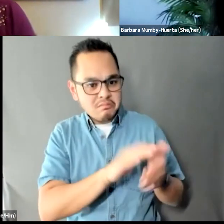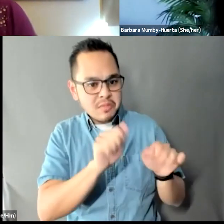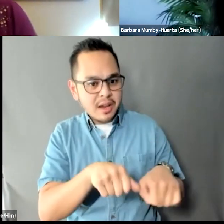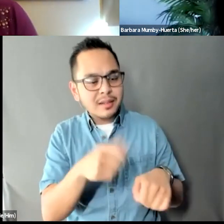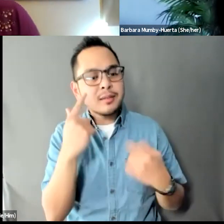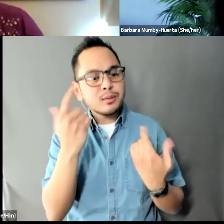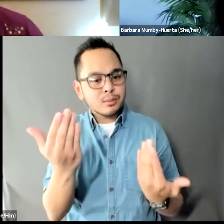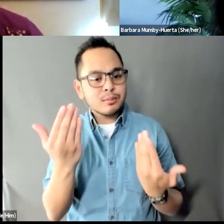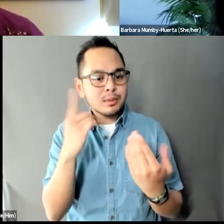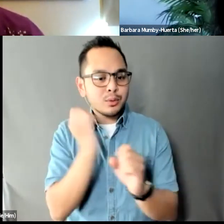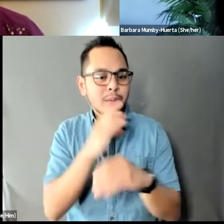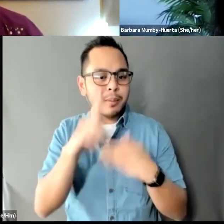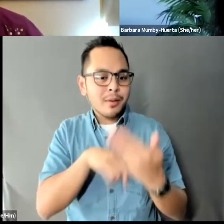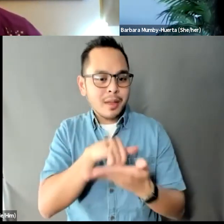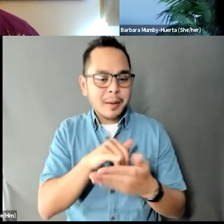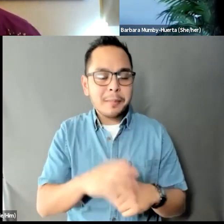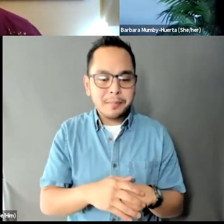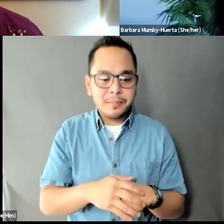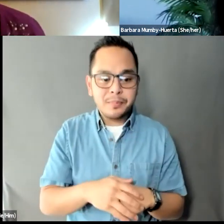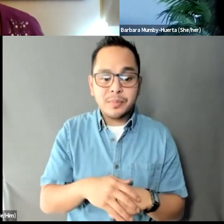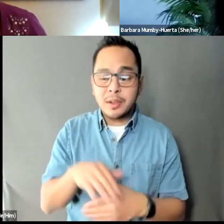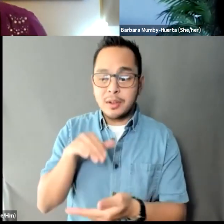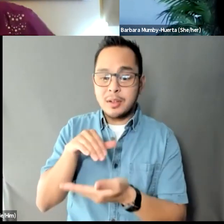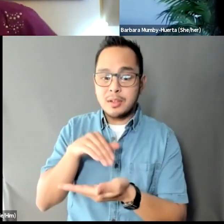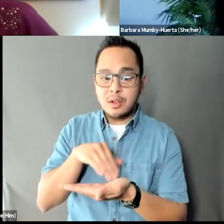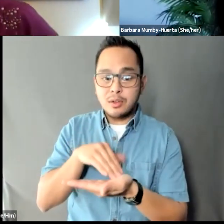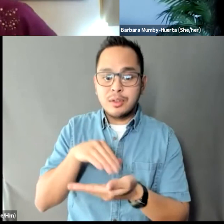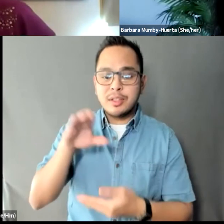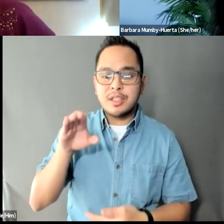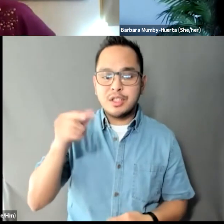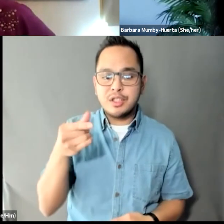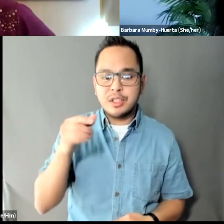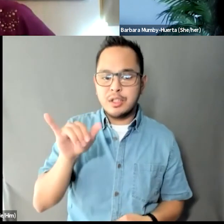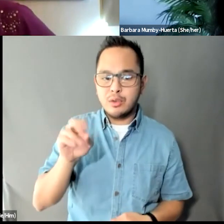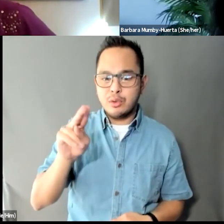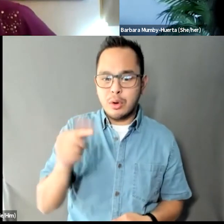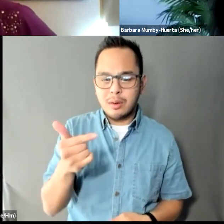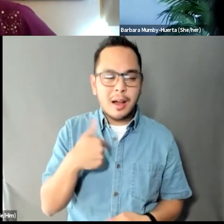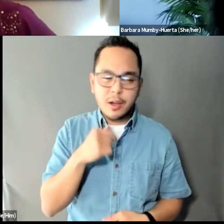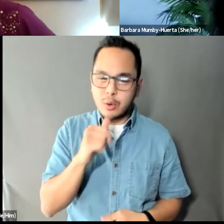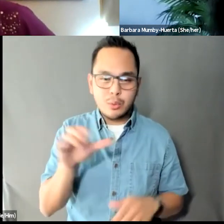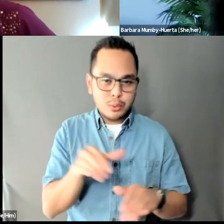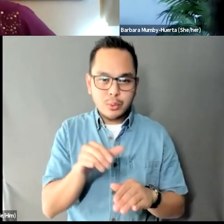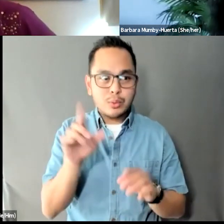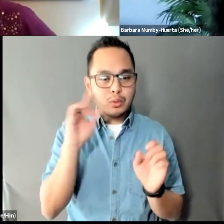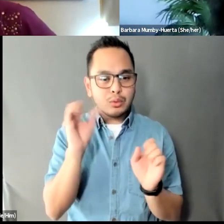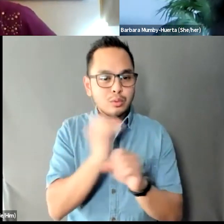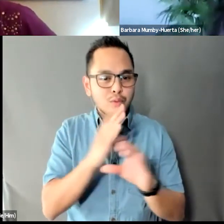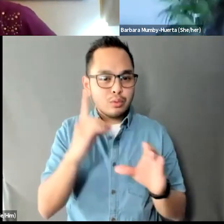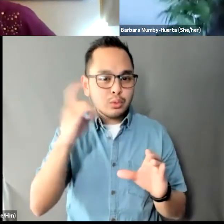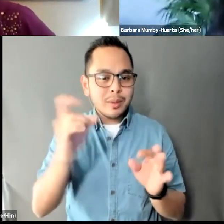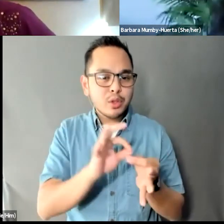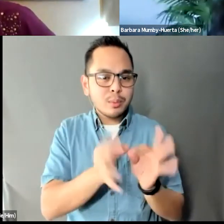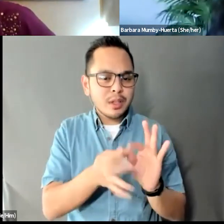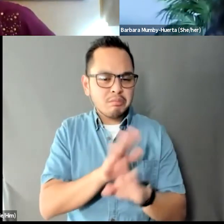I'm Dr. C.G. Jung, and I don't do dream interpretation or things like that. And I don't actually have